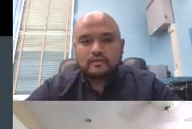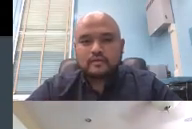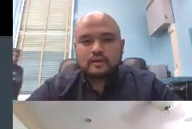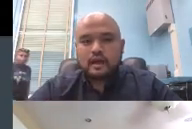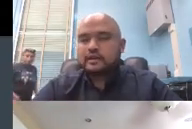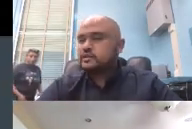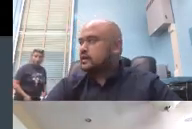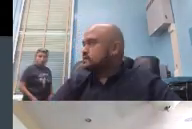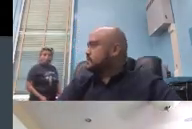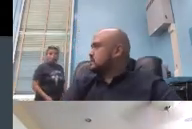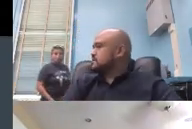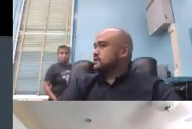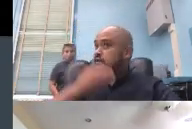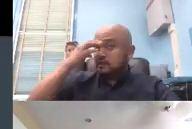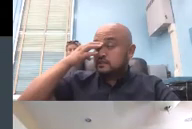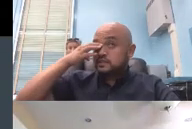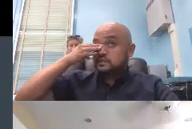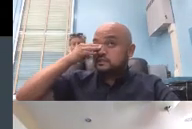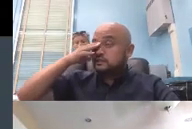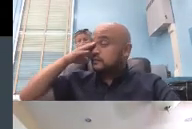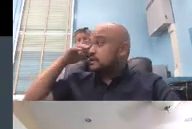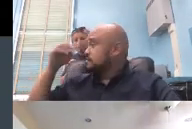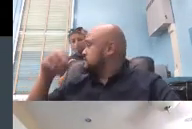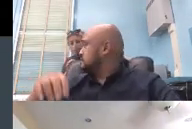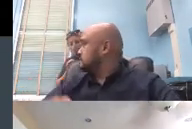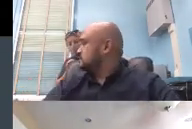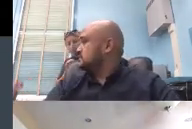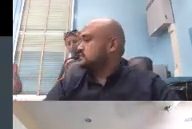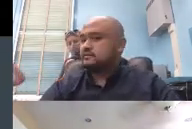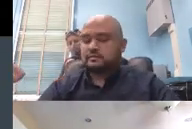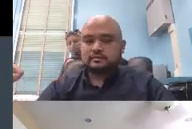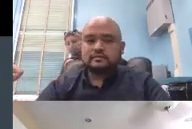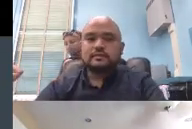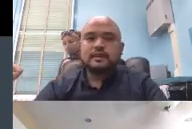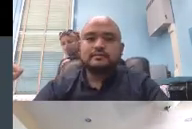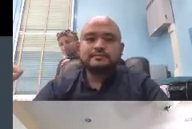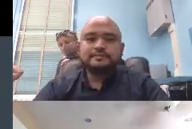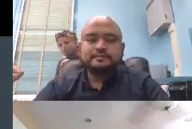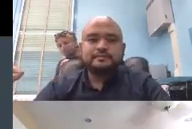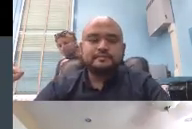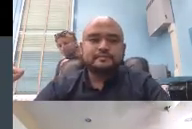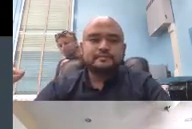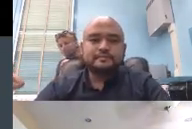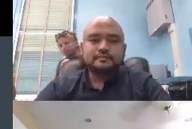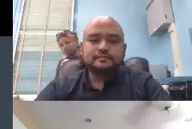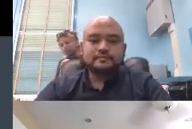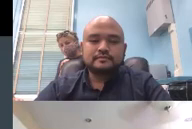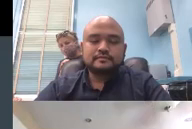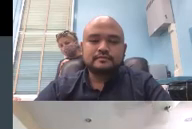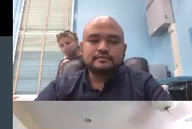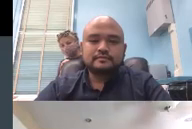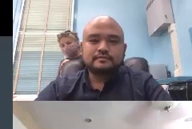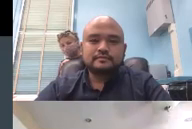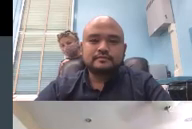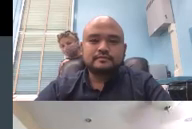In closing, you know, kind of how I started, or I ended the opening letter. In these times that are